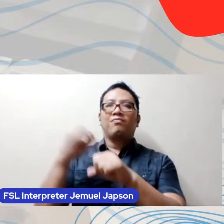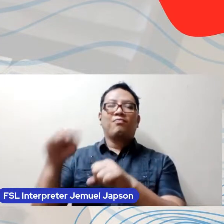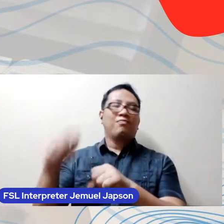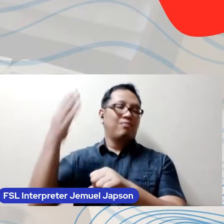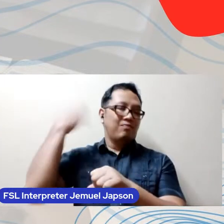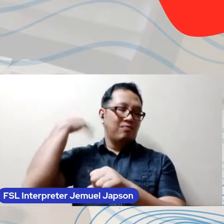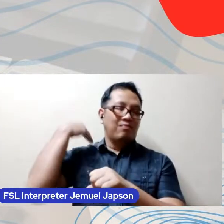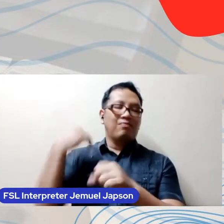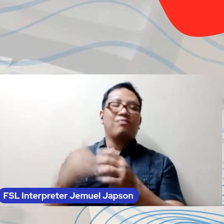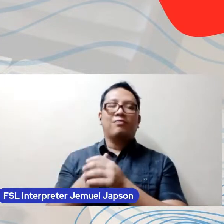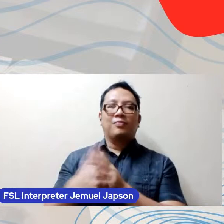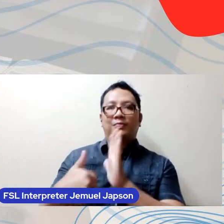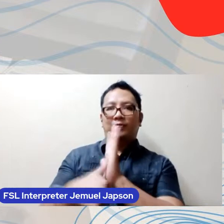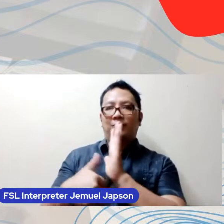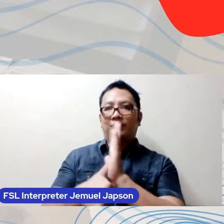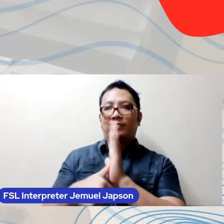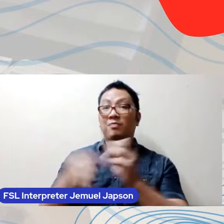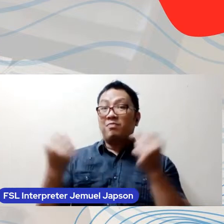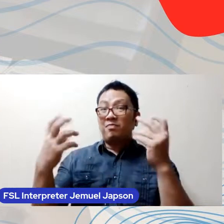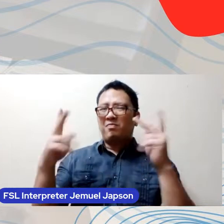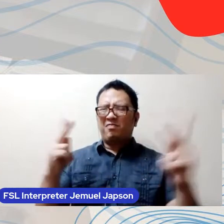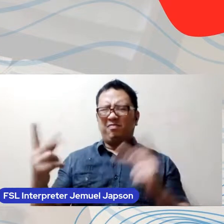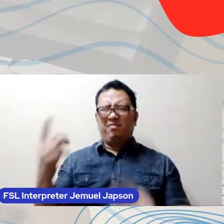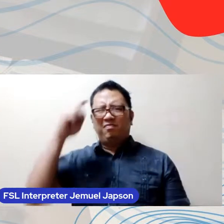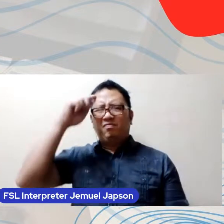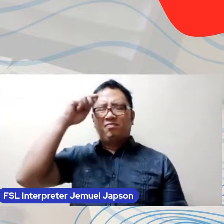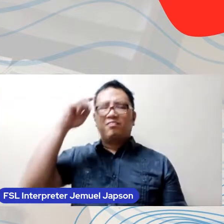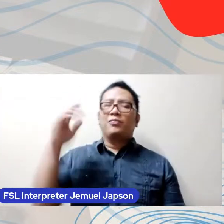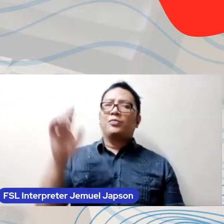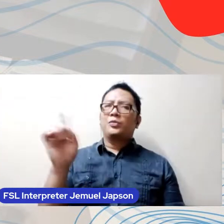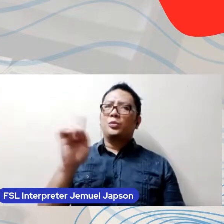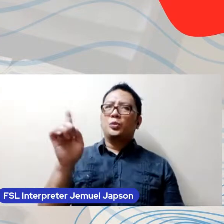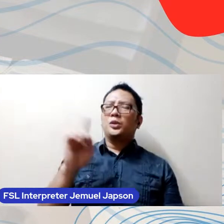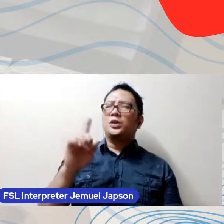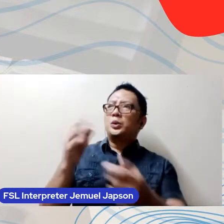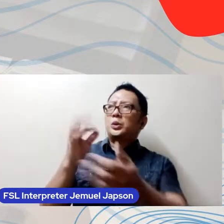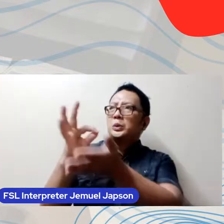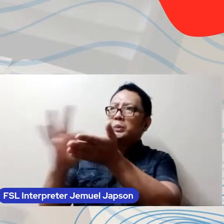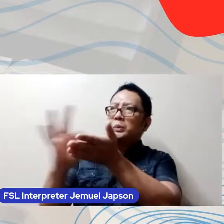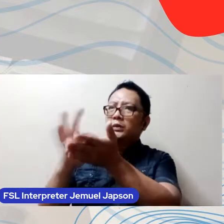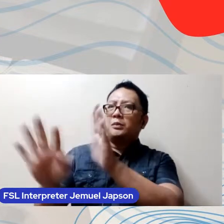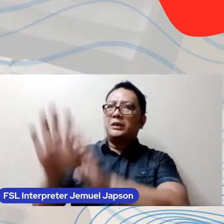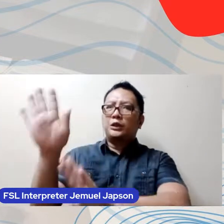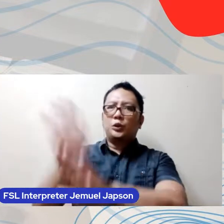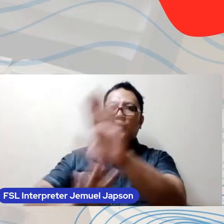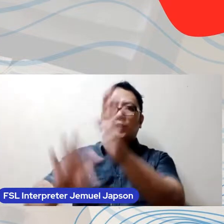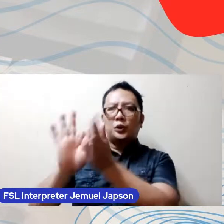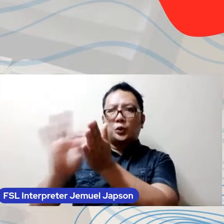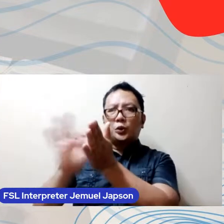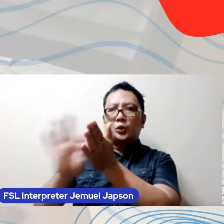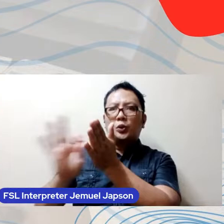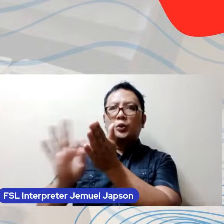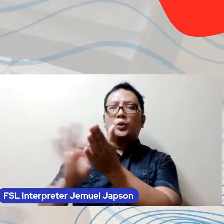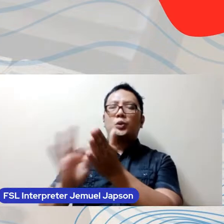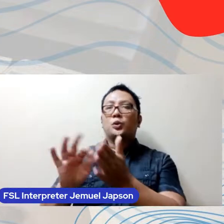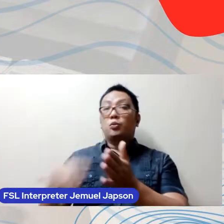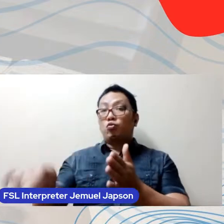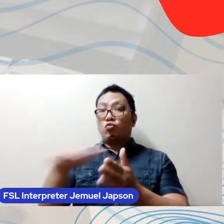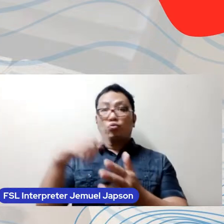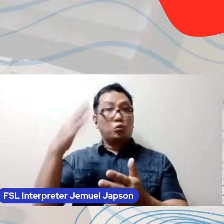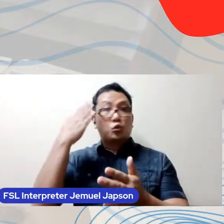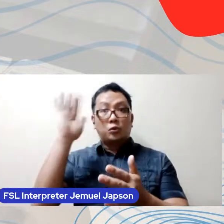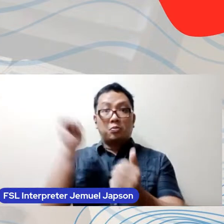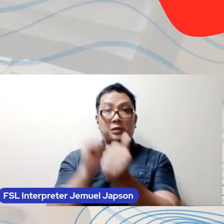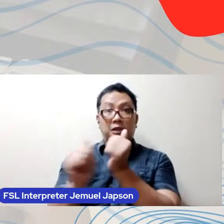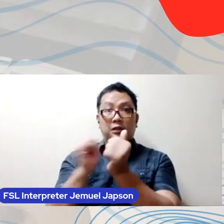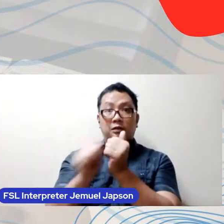and because a lot of people are still wondering what the Random Manual Audit is, or perhaps people who really don't know what the Random Manual